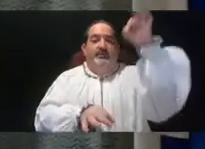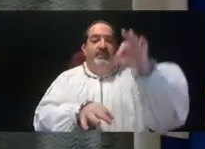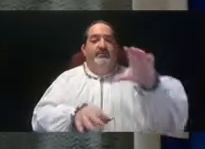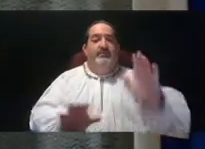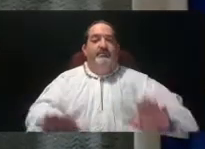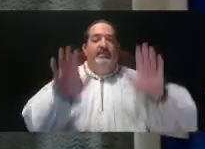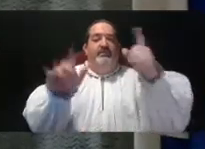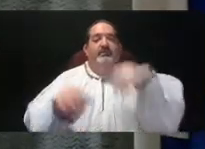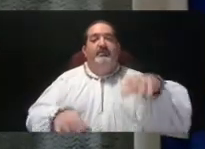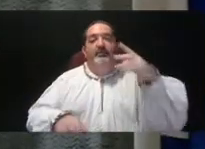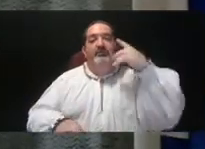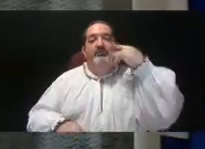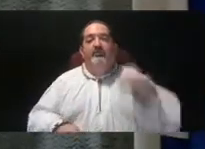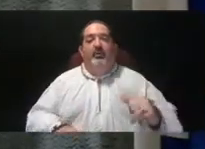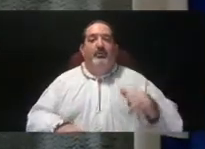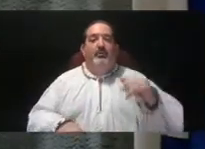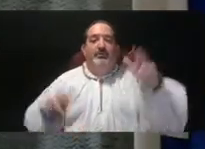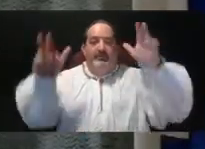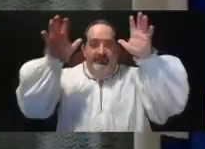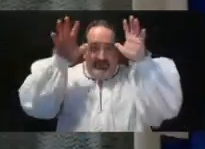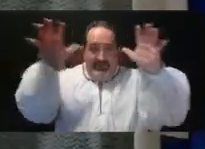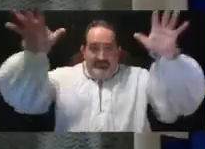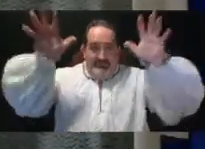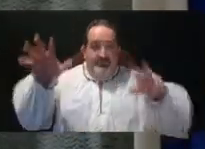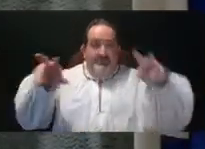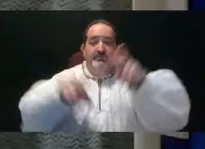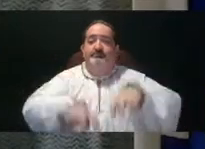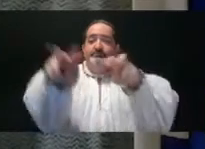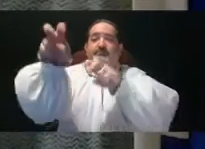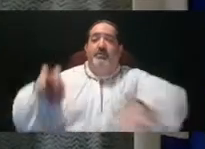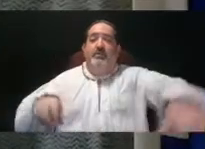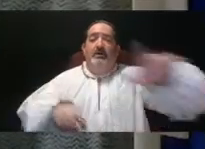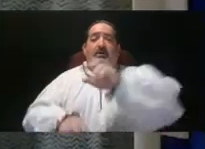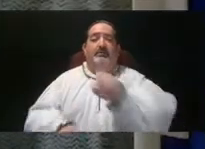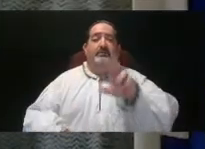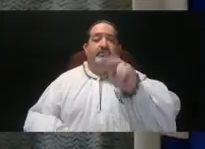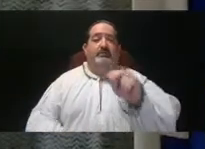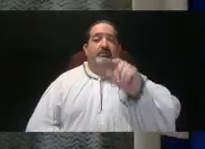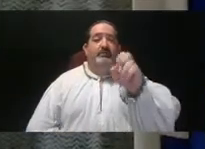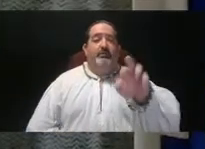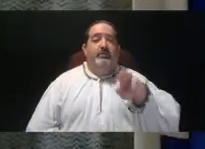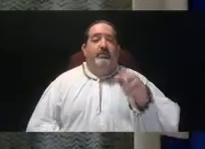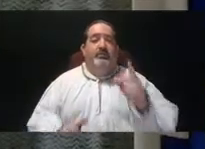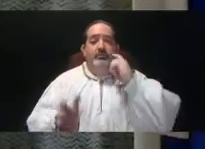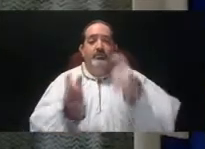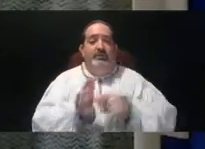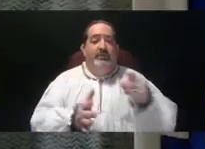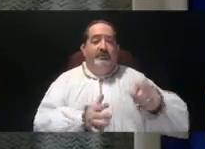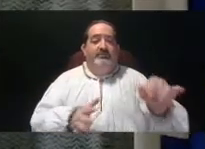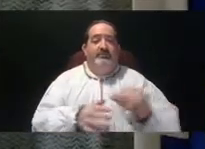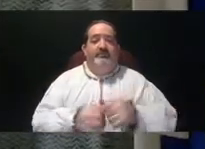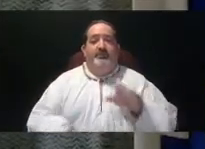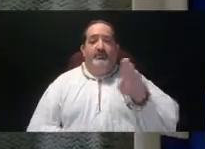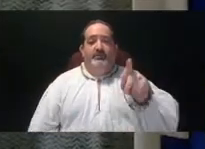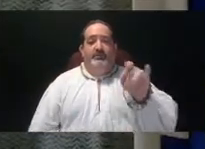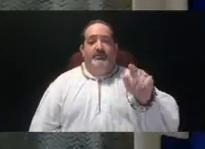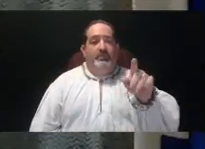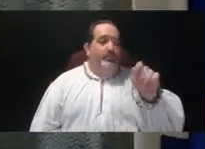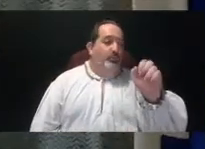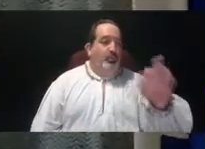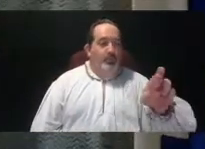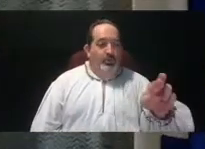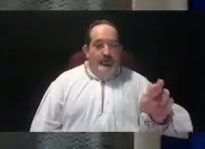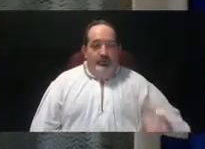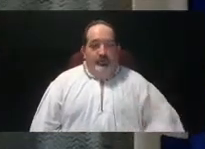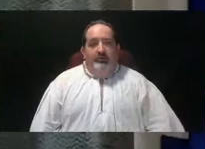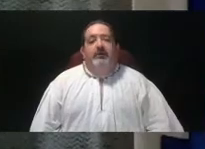Donor and are deserving of recognition for their efforts. Thus was created l'Ordre d'Antilopeur to recognize